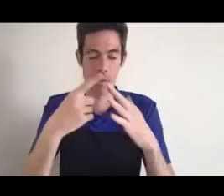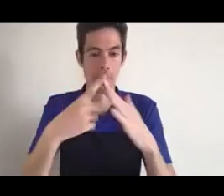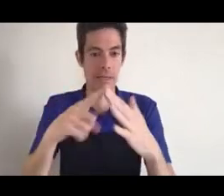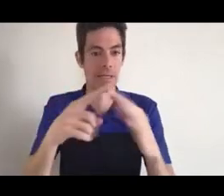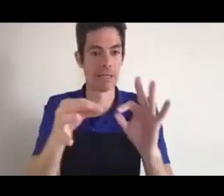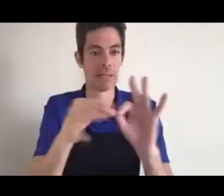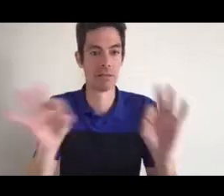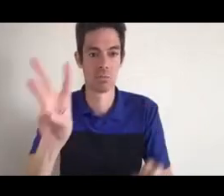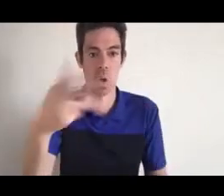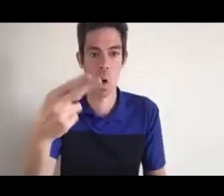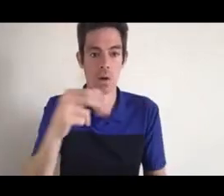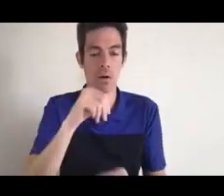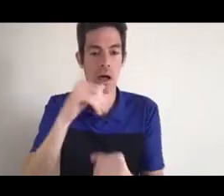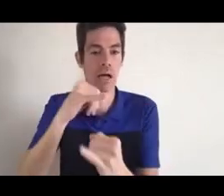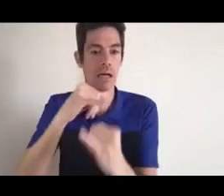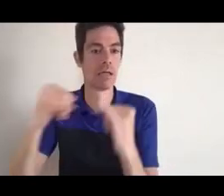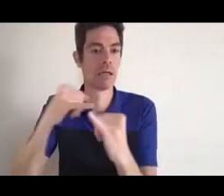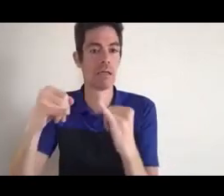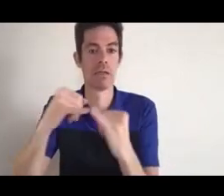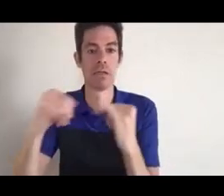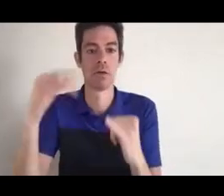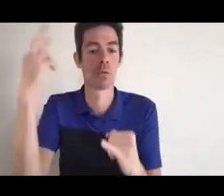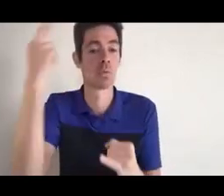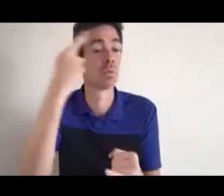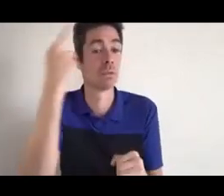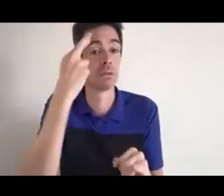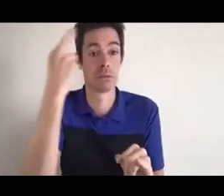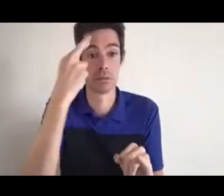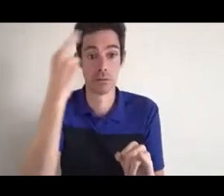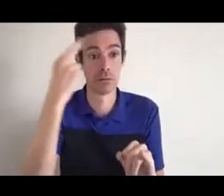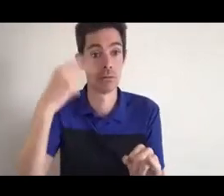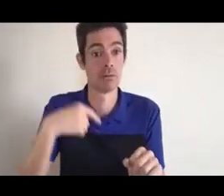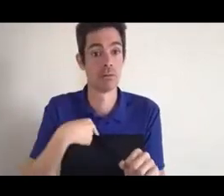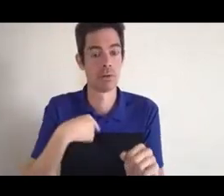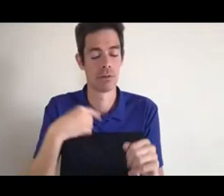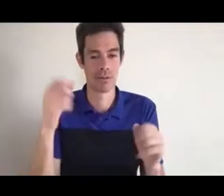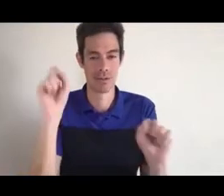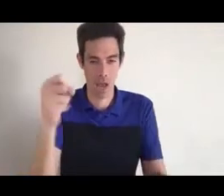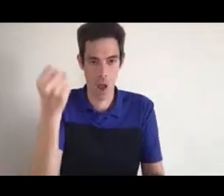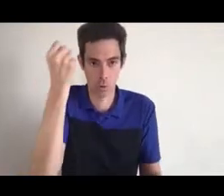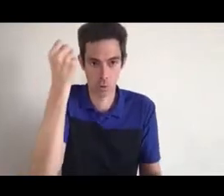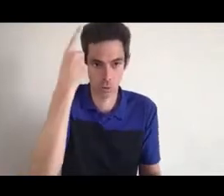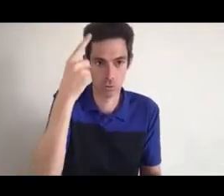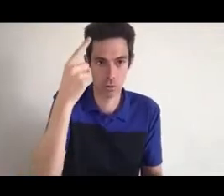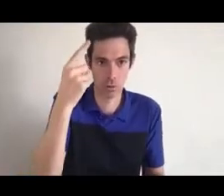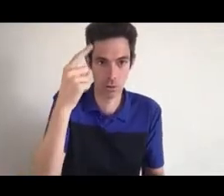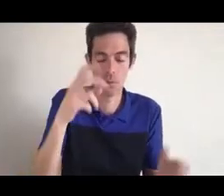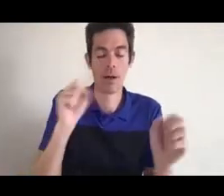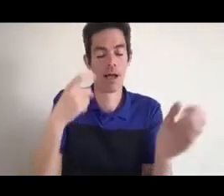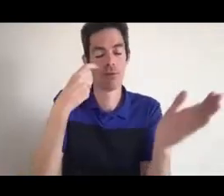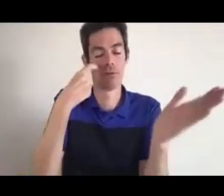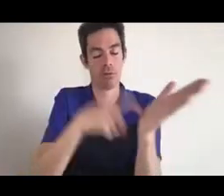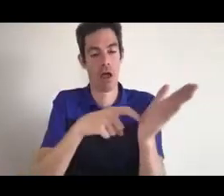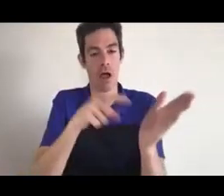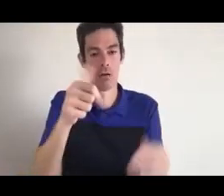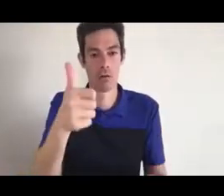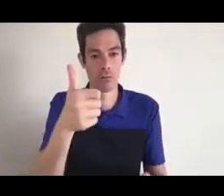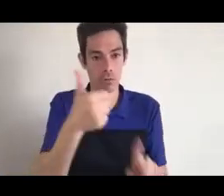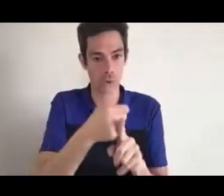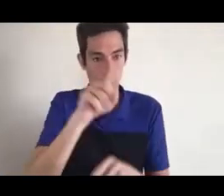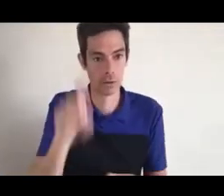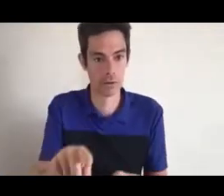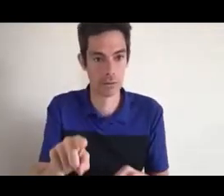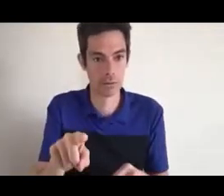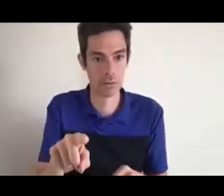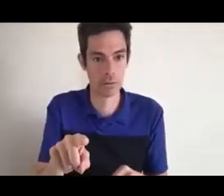So same thing at the beginning of a question, I usually put at the beginning as opposed to at the end, because I want